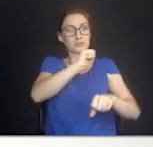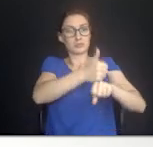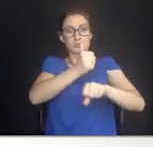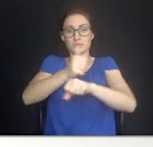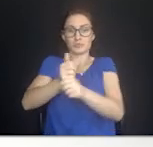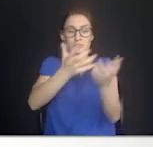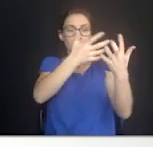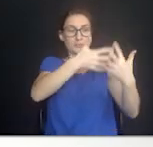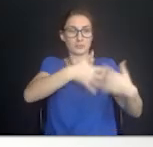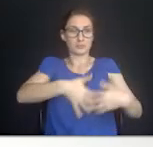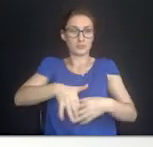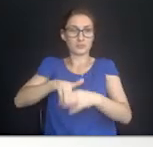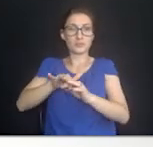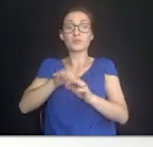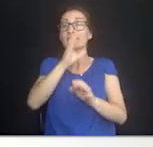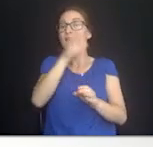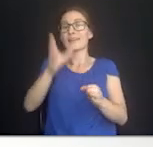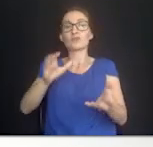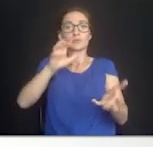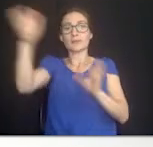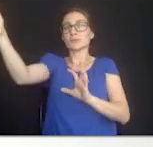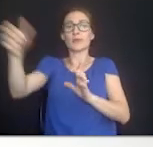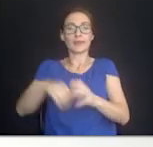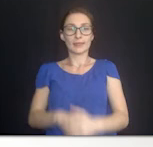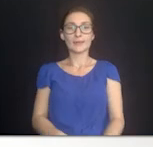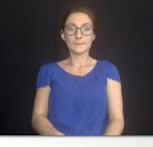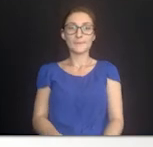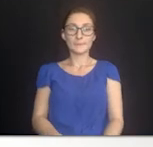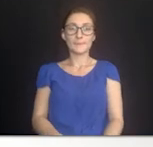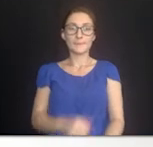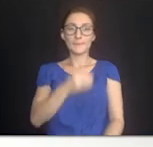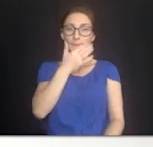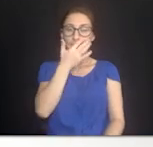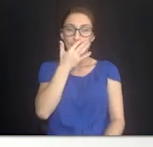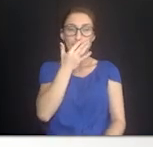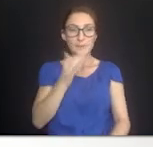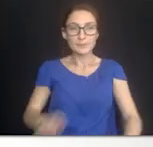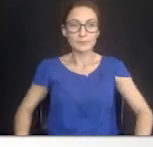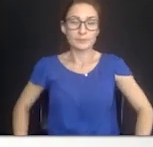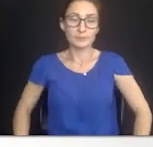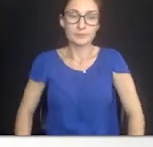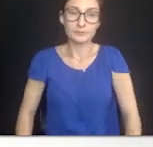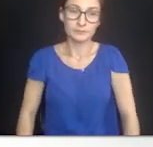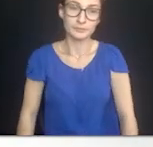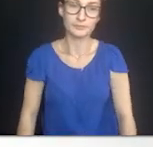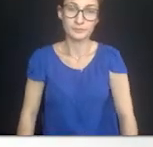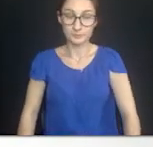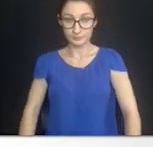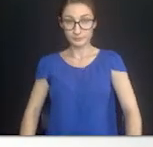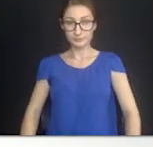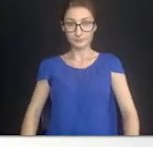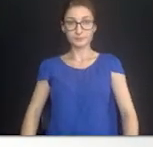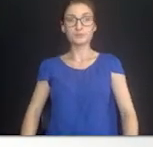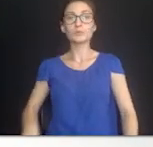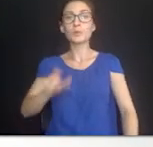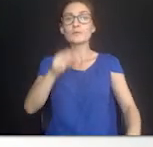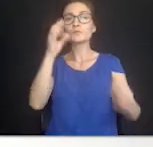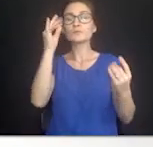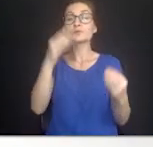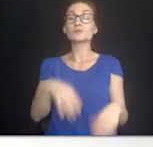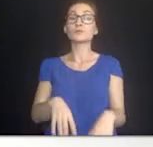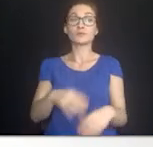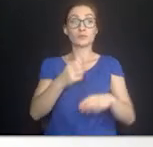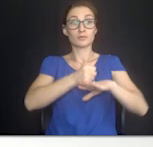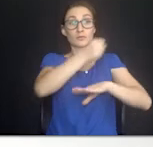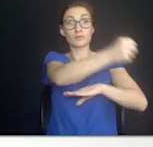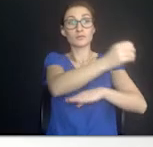they're there and never to be messed with down the road, right? And then we have to consider room and board and therapies